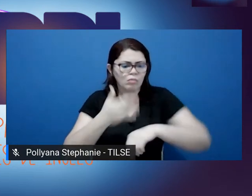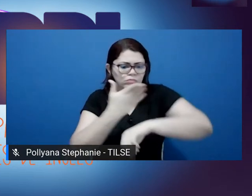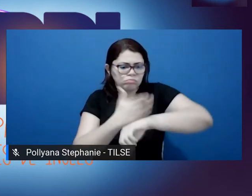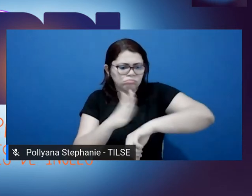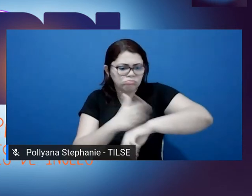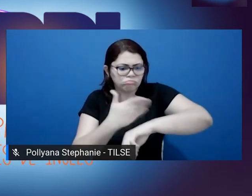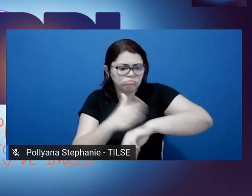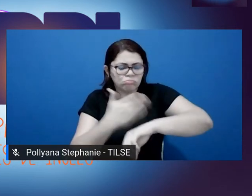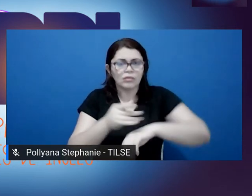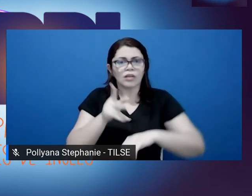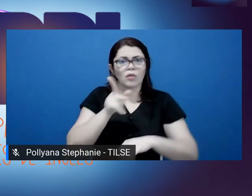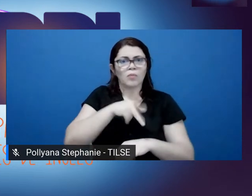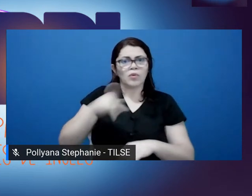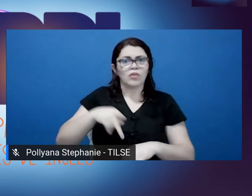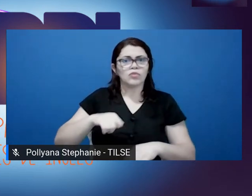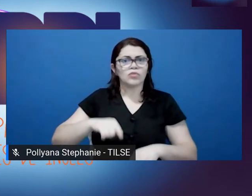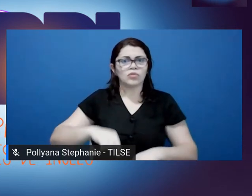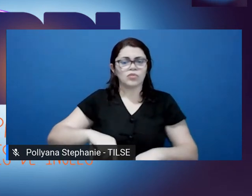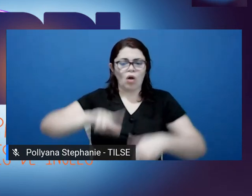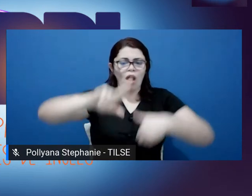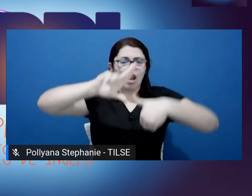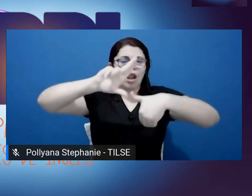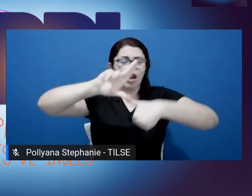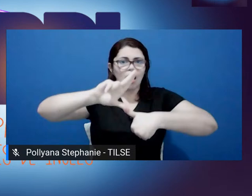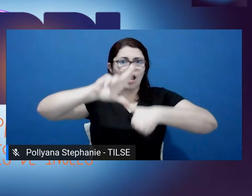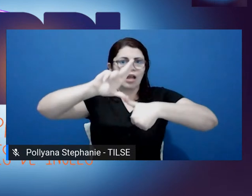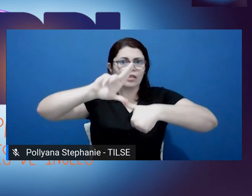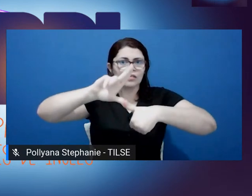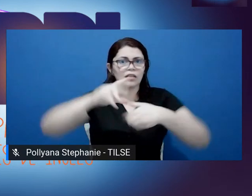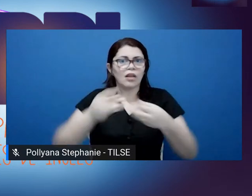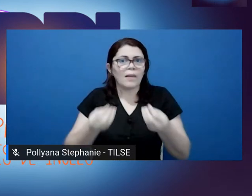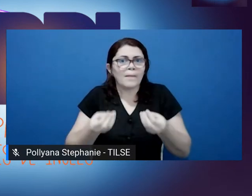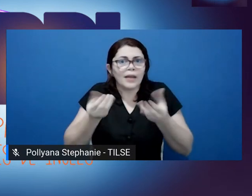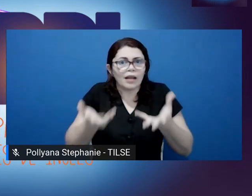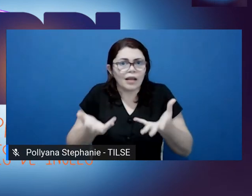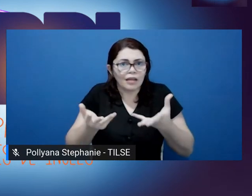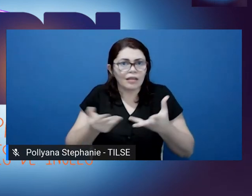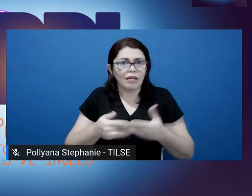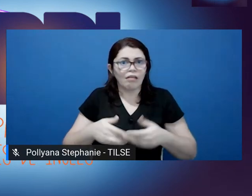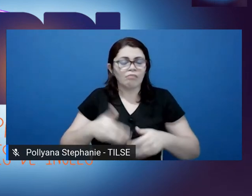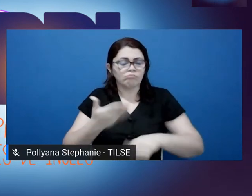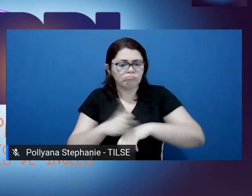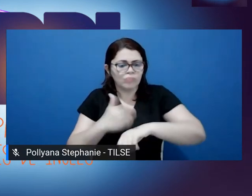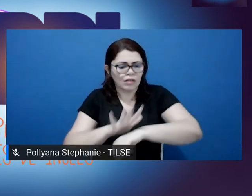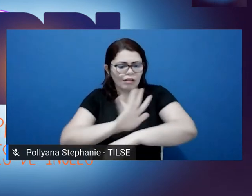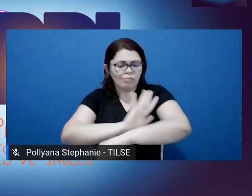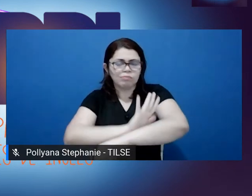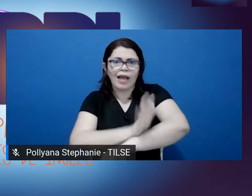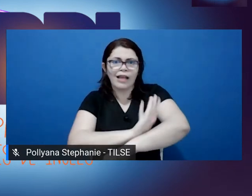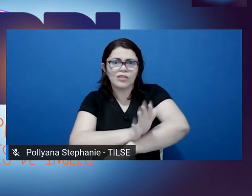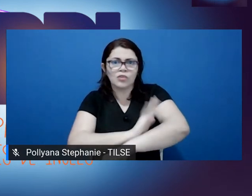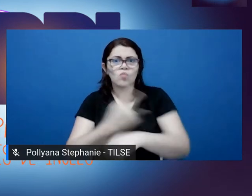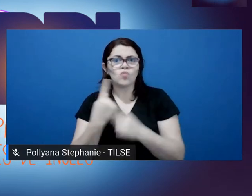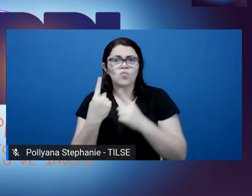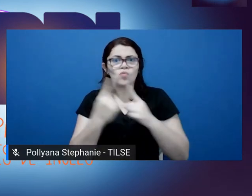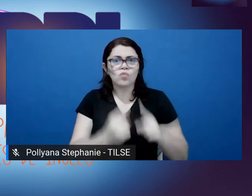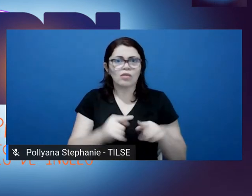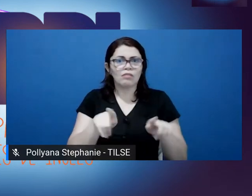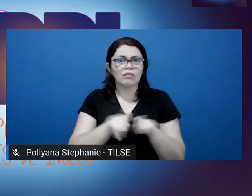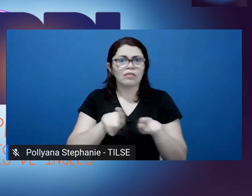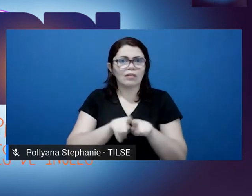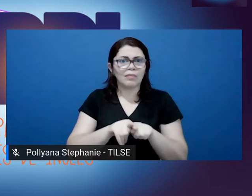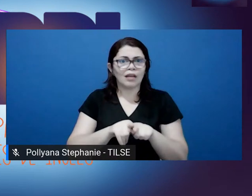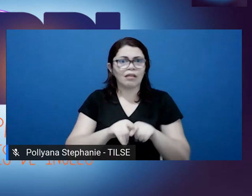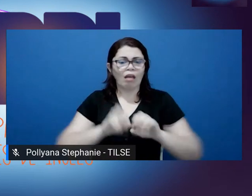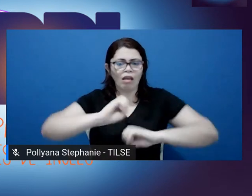anti-racist work, acknowledging that racist beliefs and structures are pervasive in education and beyond.